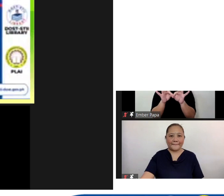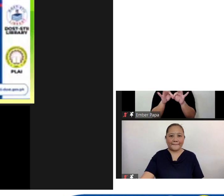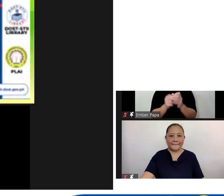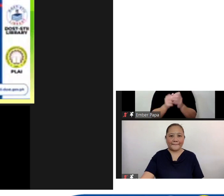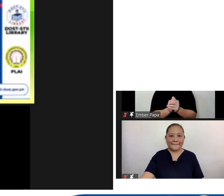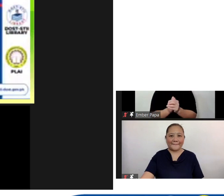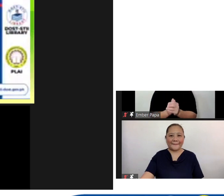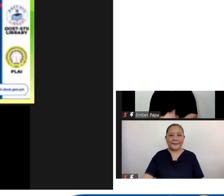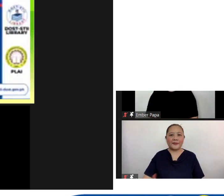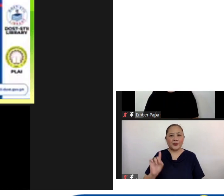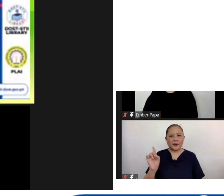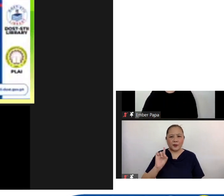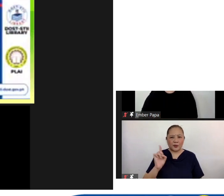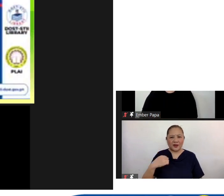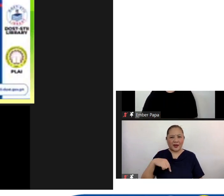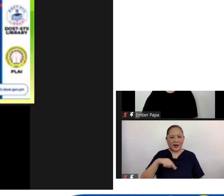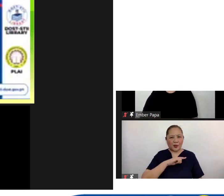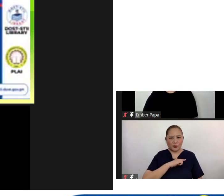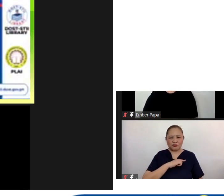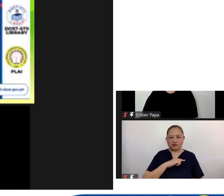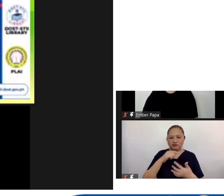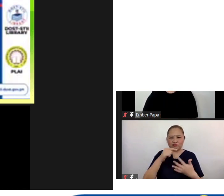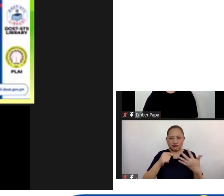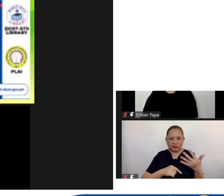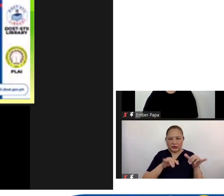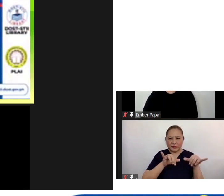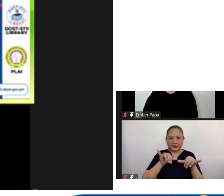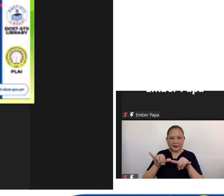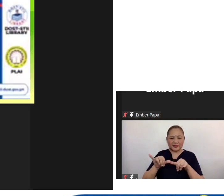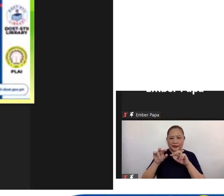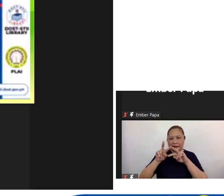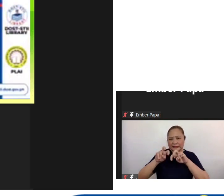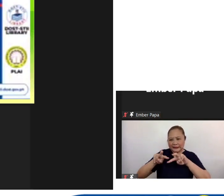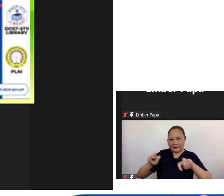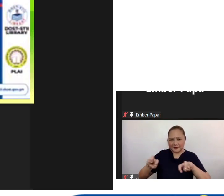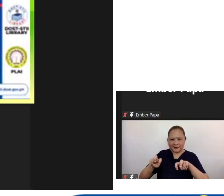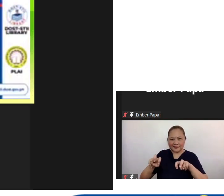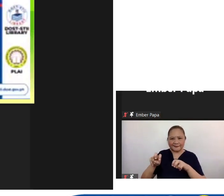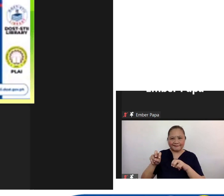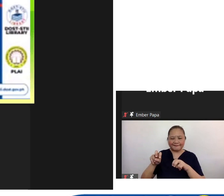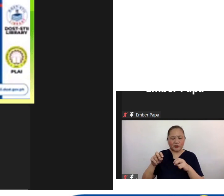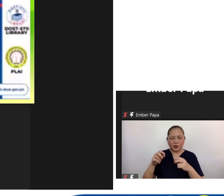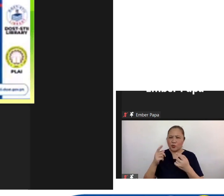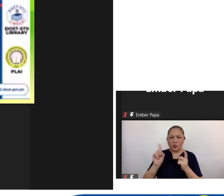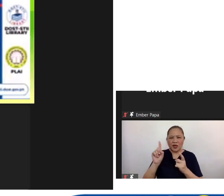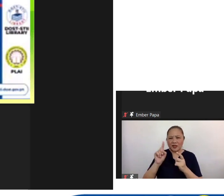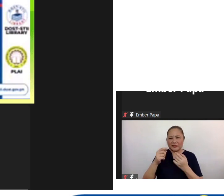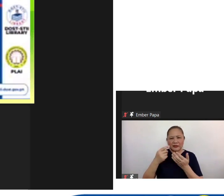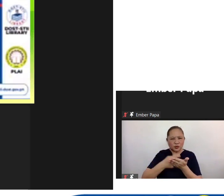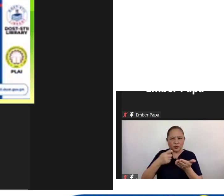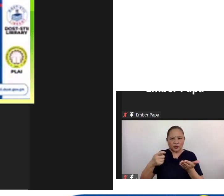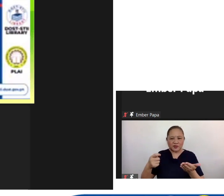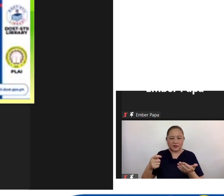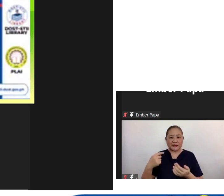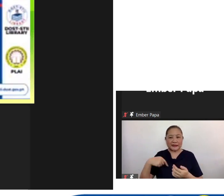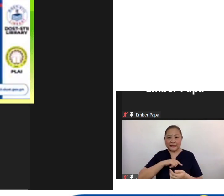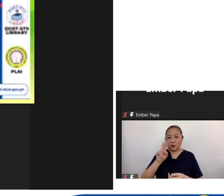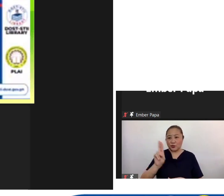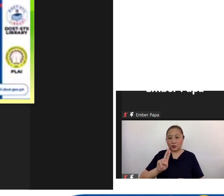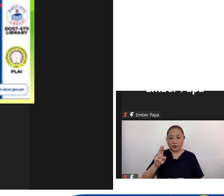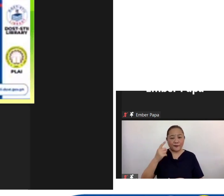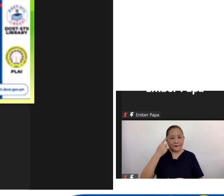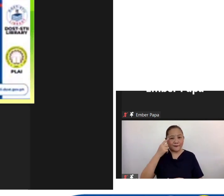are altmetrics and research analytics, the tools that we can use